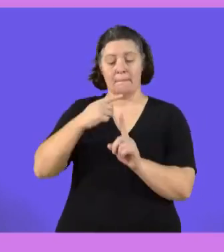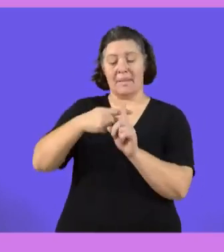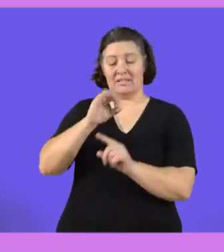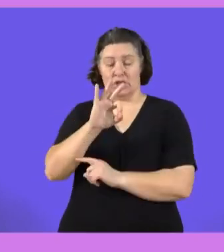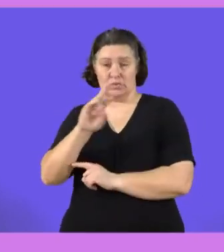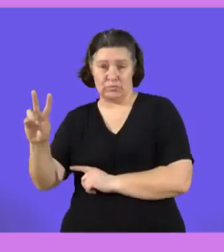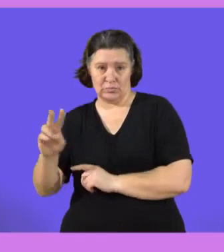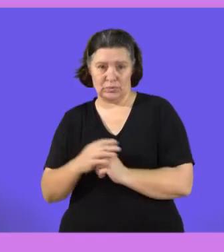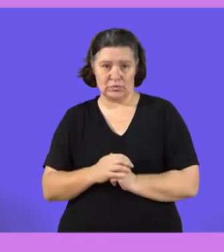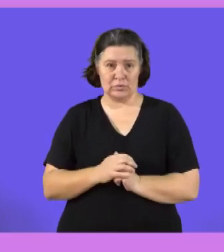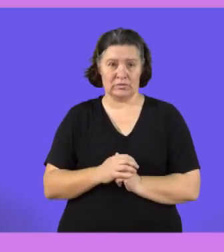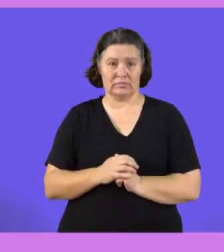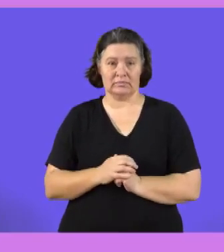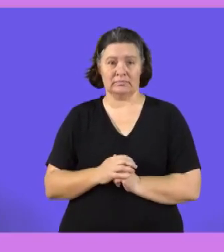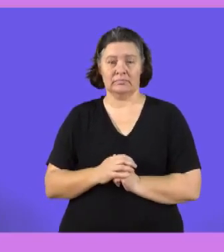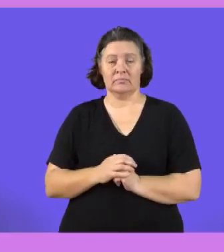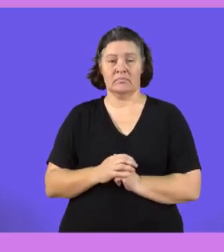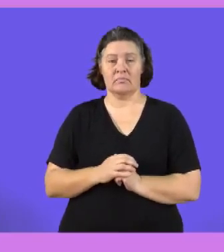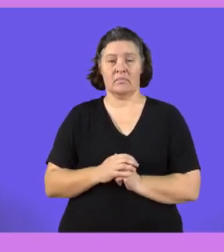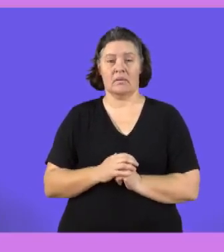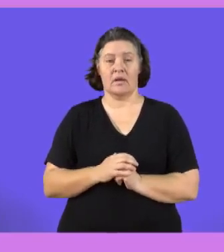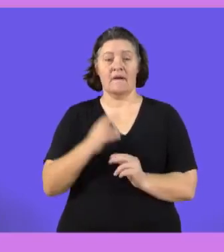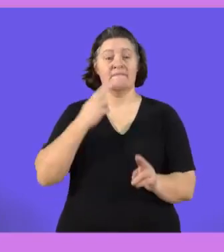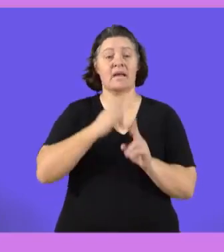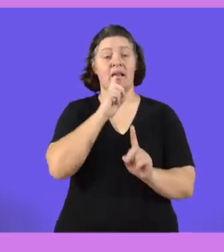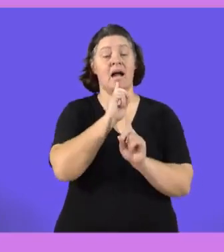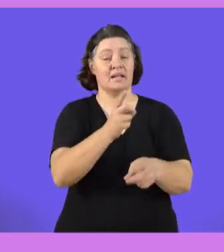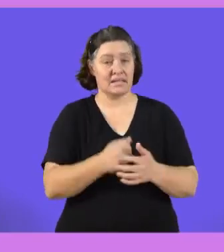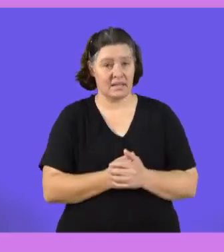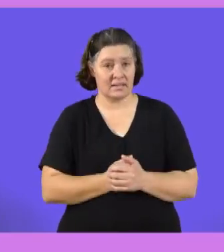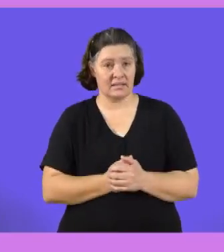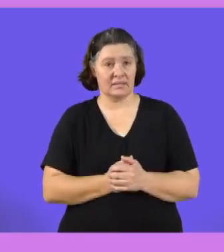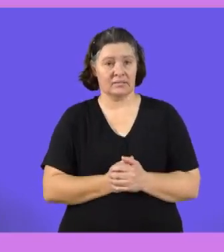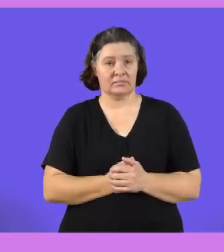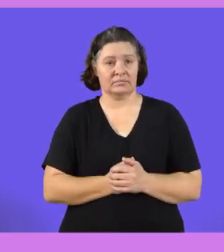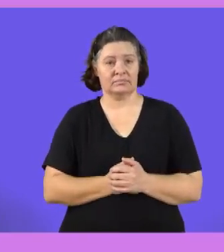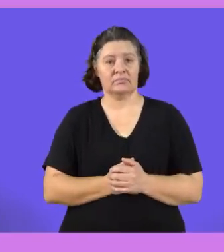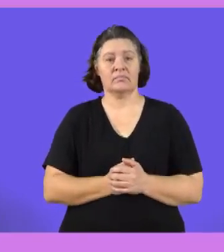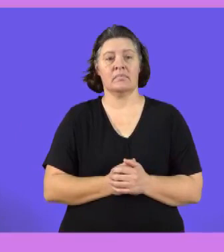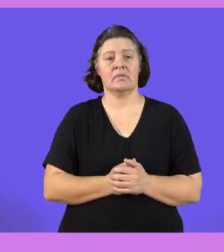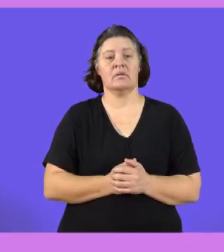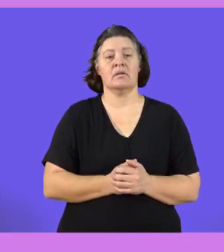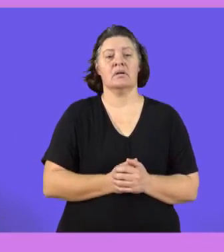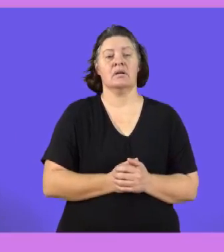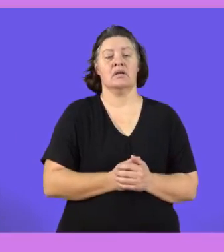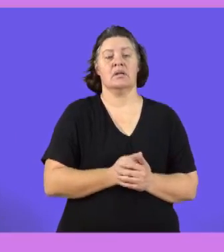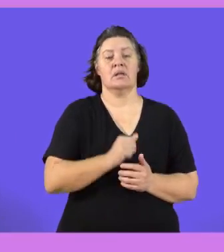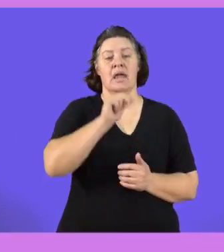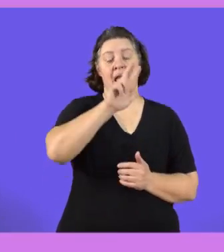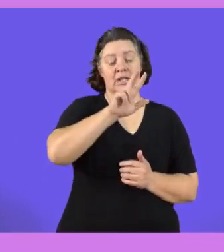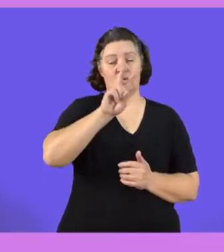plus 32. So let's quickly check the final answer. In this case, it will be equivalent to